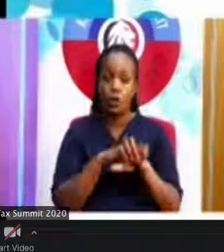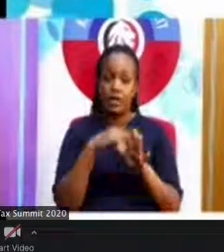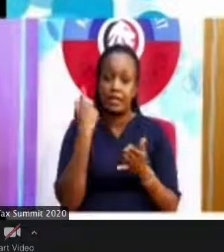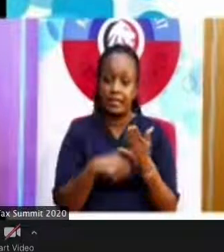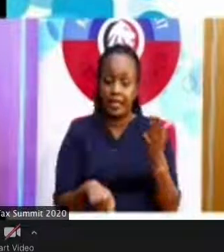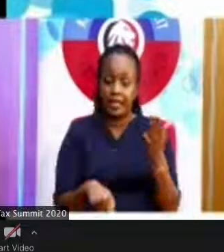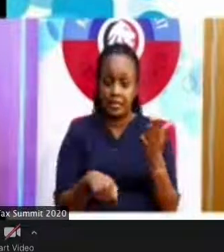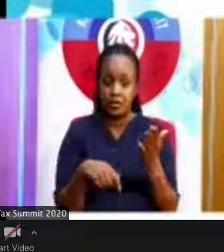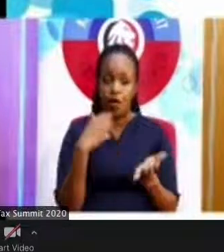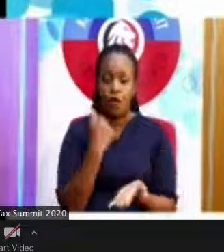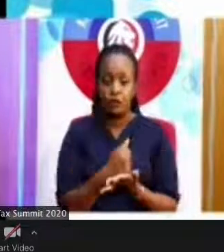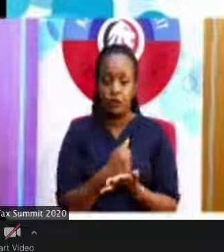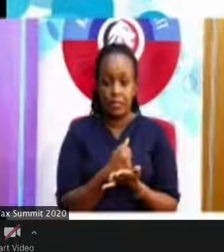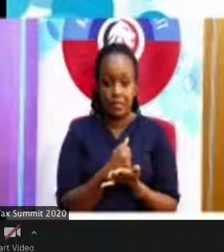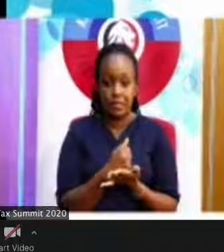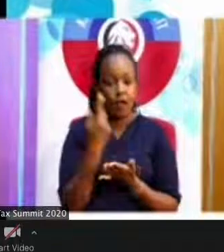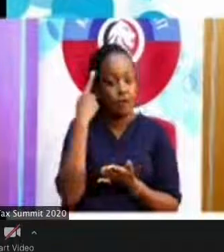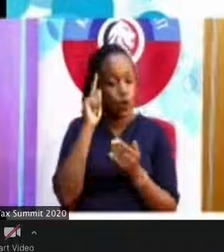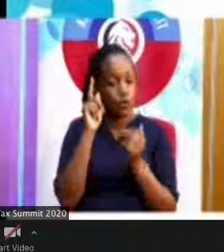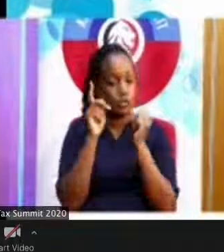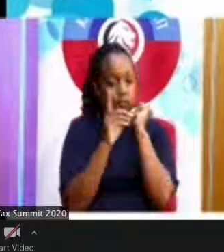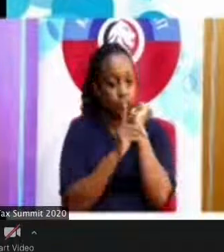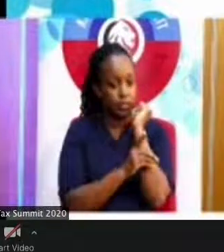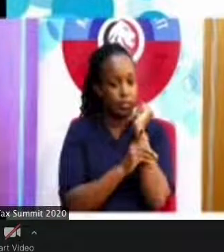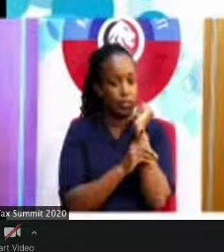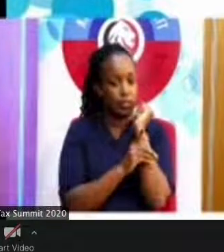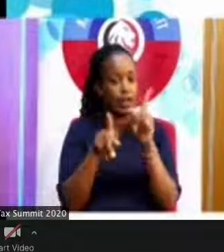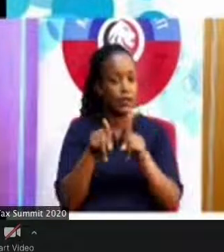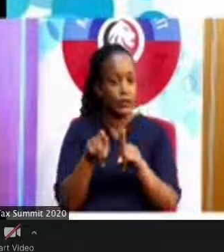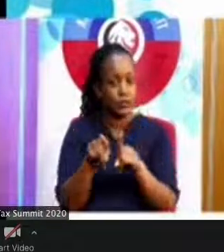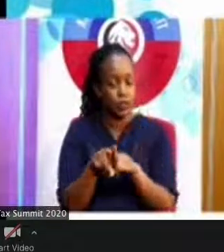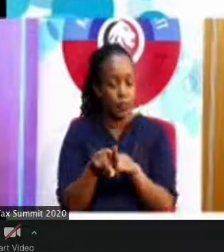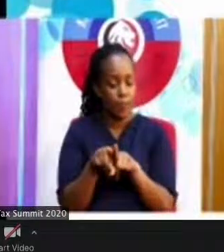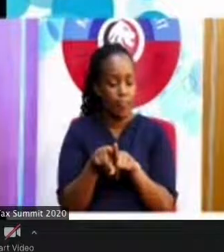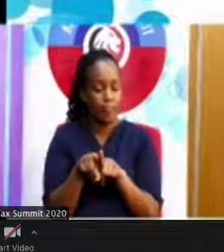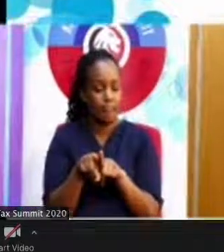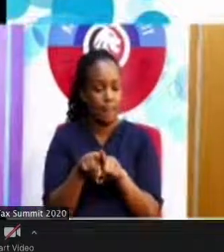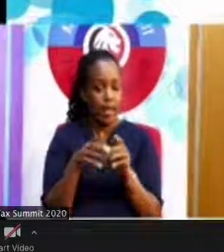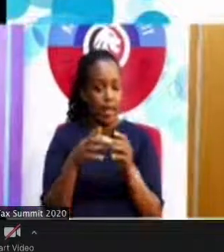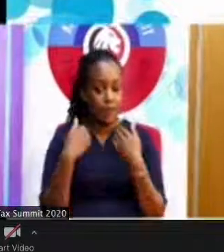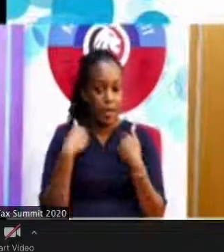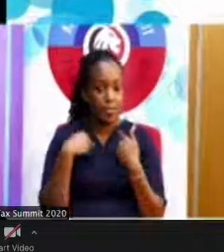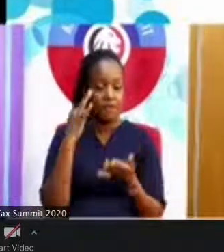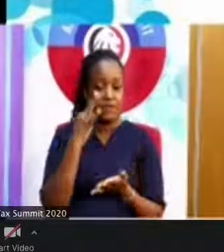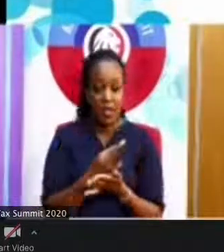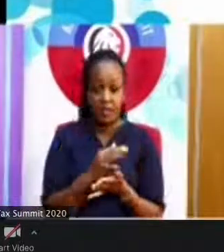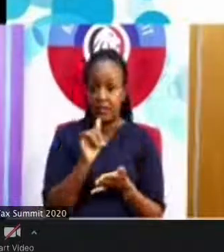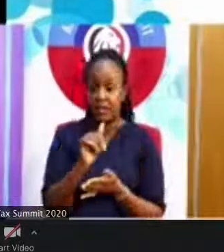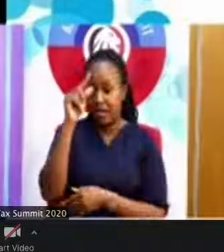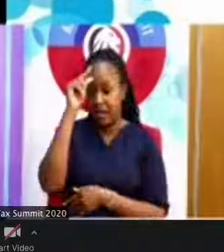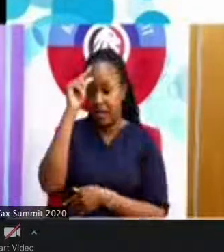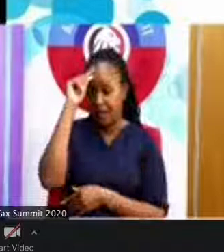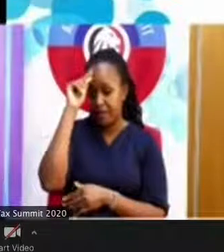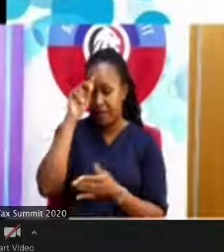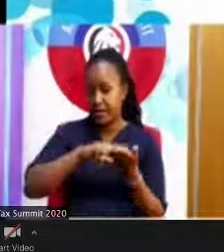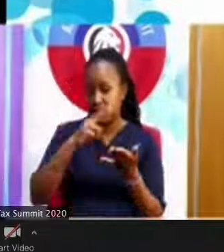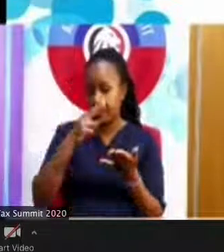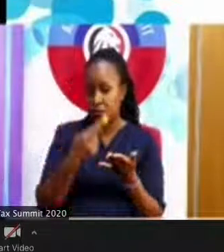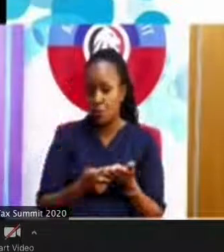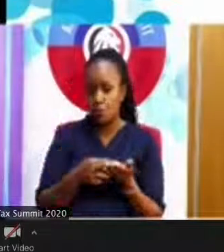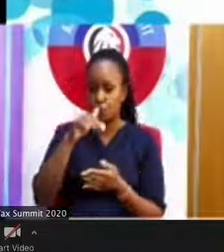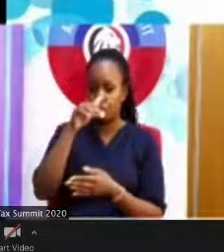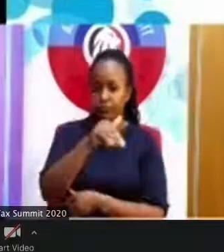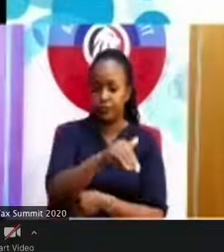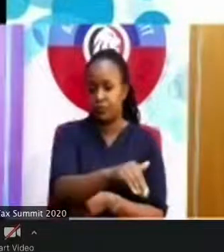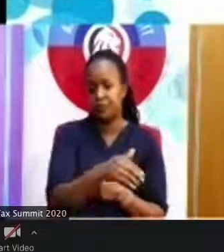period. And coupled with the fact that government revenue was actually going down very